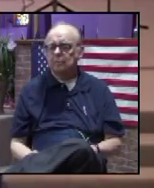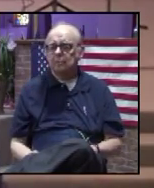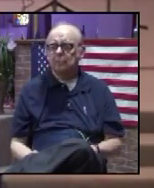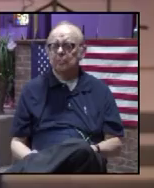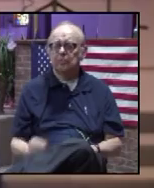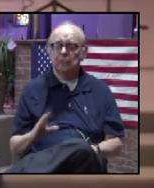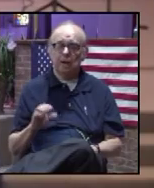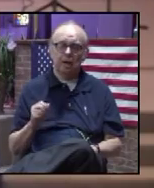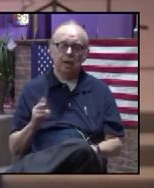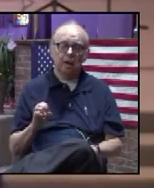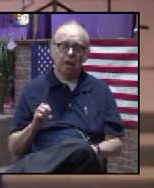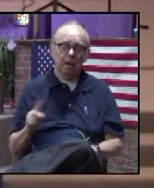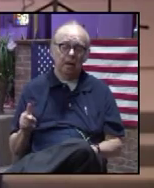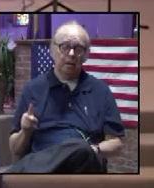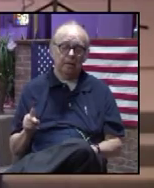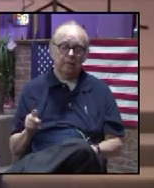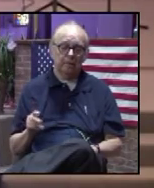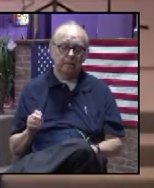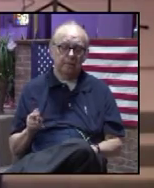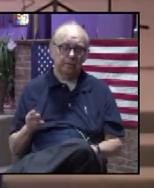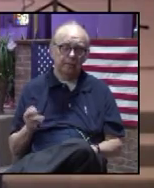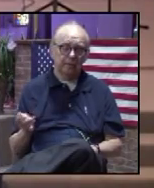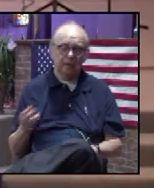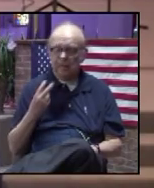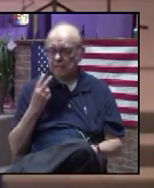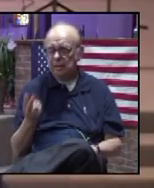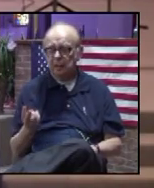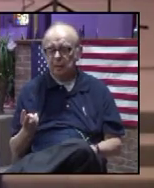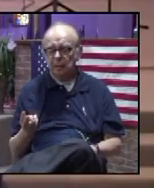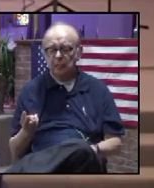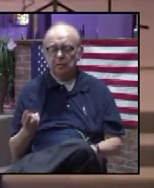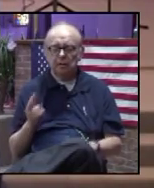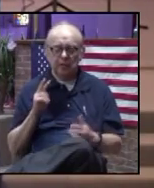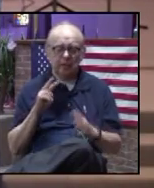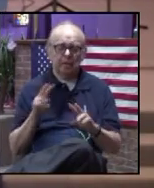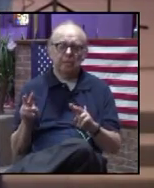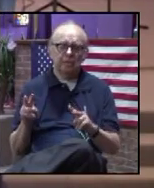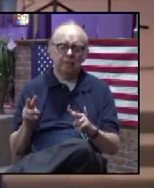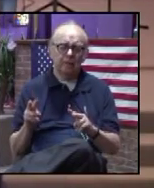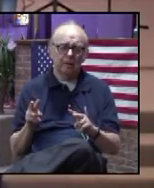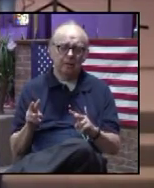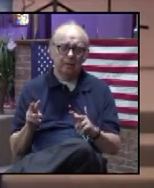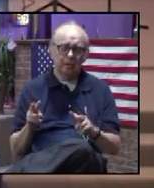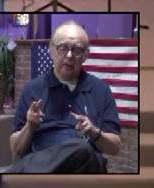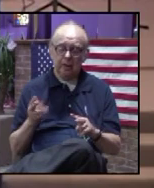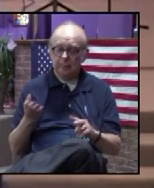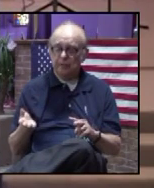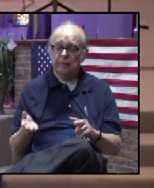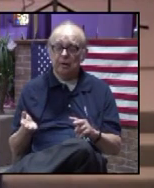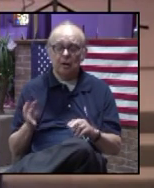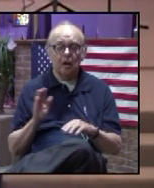and Joseph of Arimathea, when you go back and look, you'll find that Joseph of Arimathea was on the council.